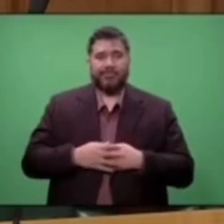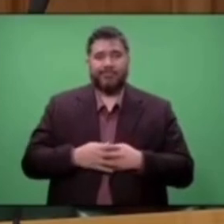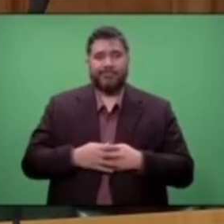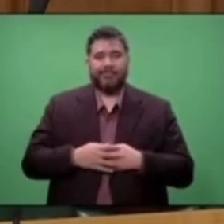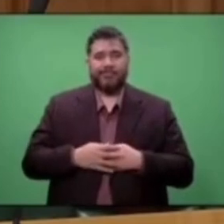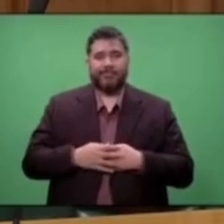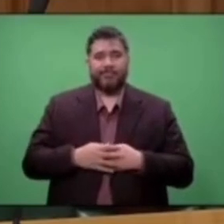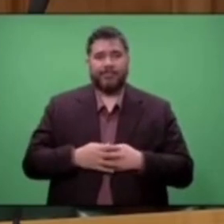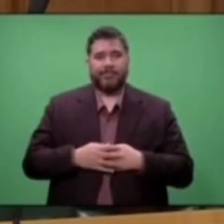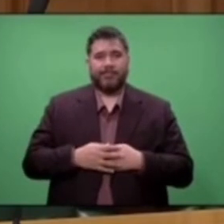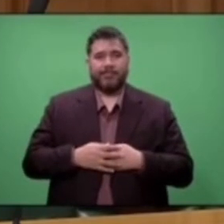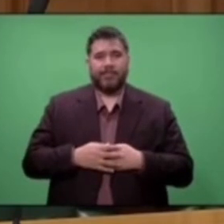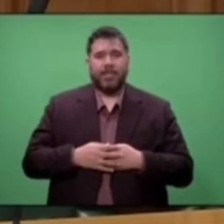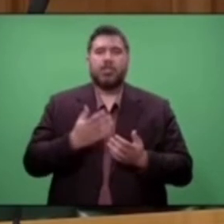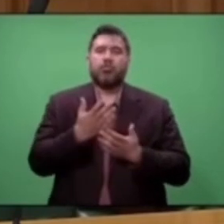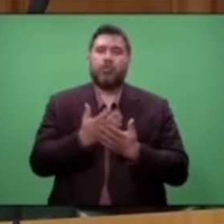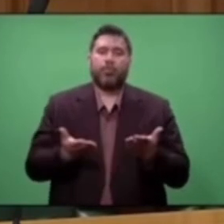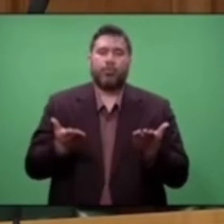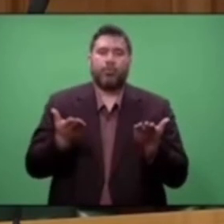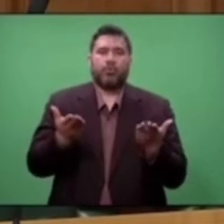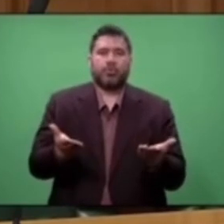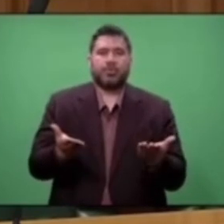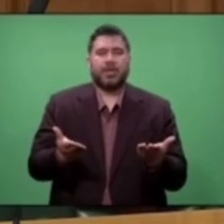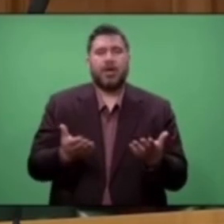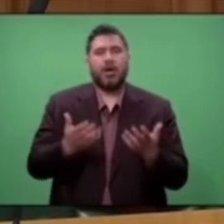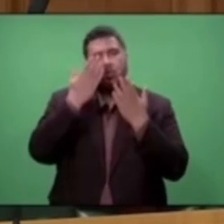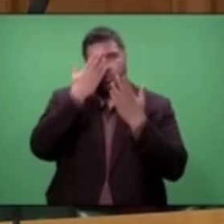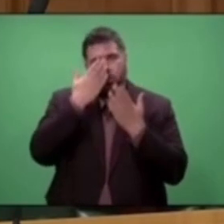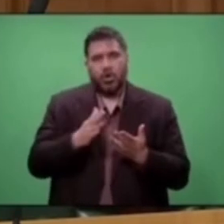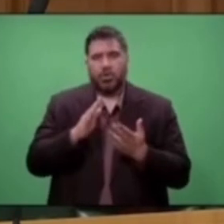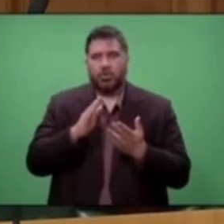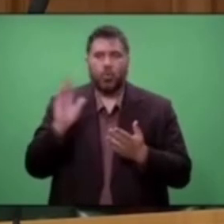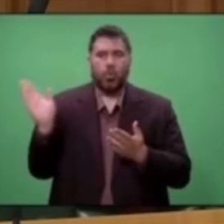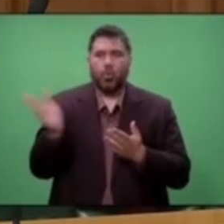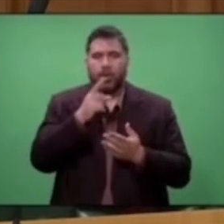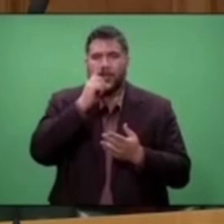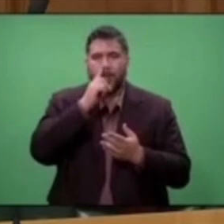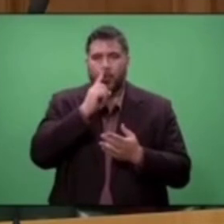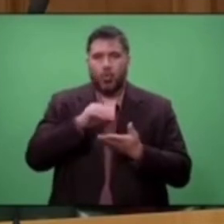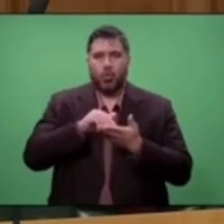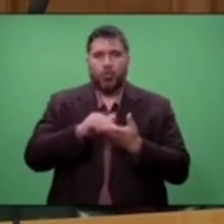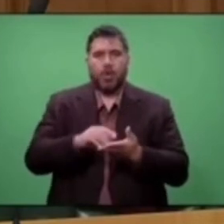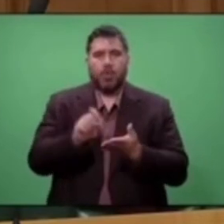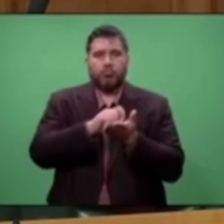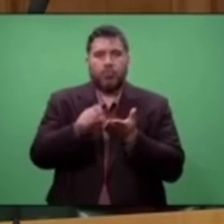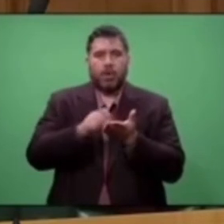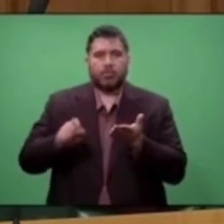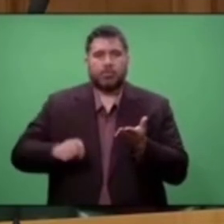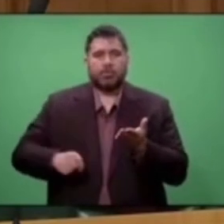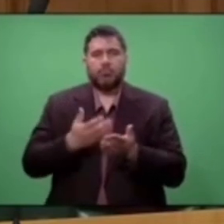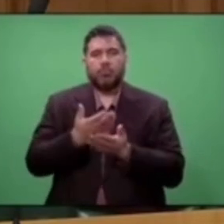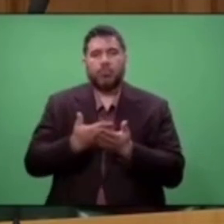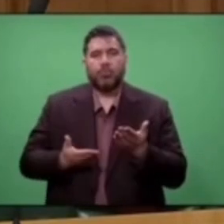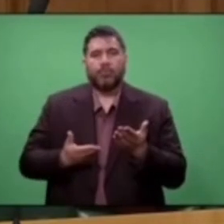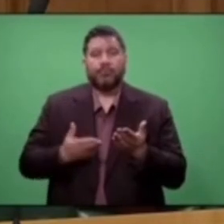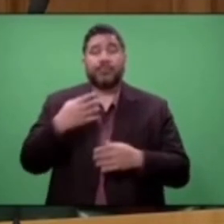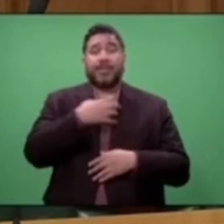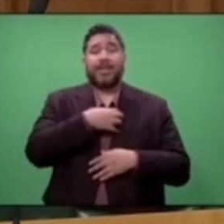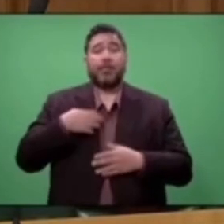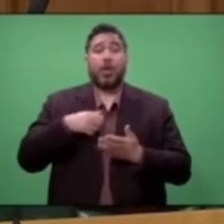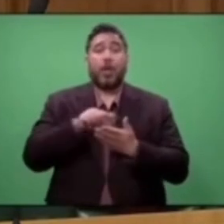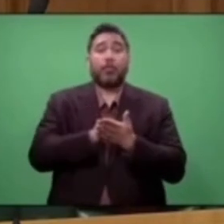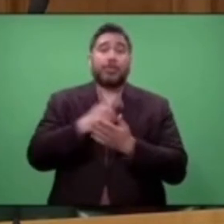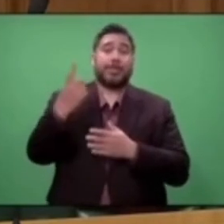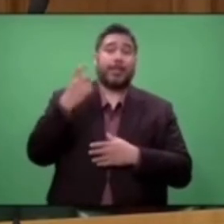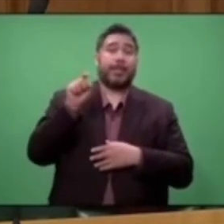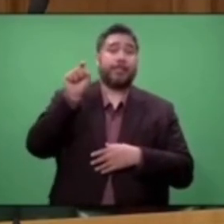historic report and the collective efforts of everyone who has contributed to it. While a Crown apology is to come and